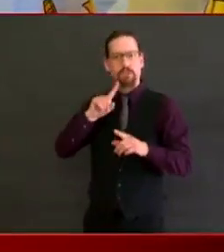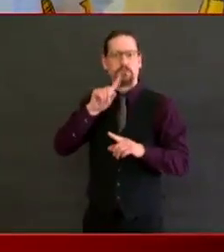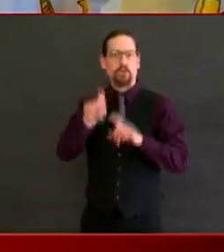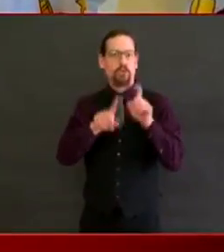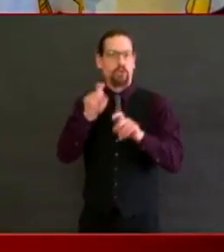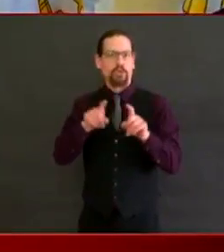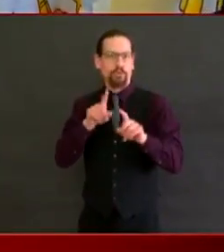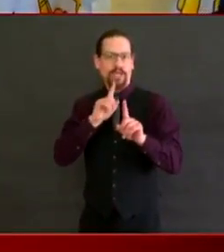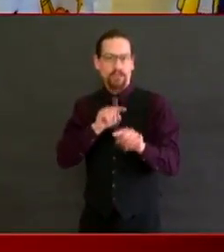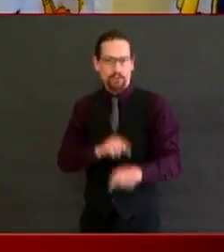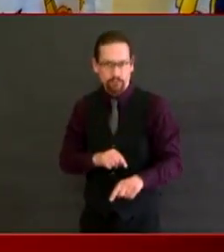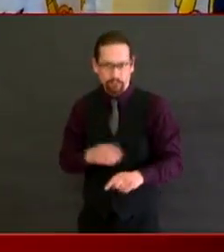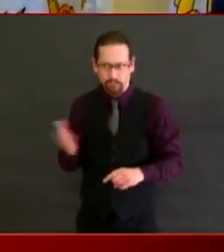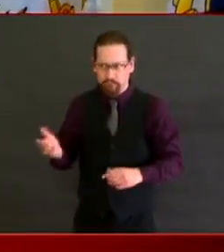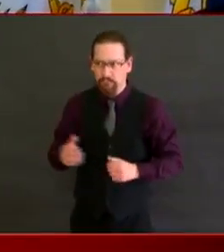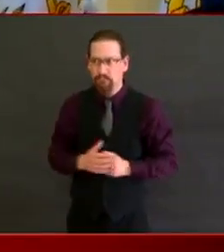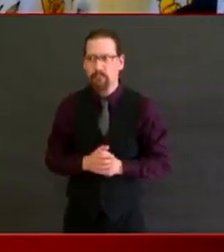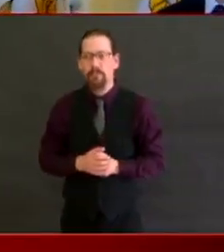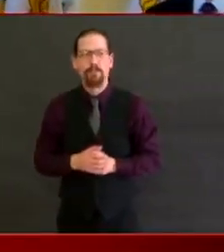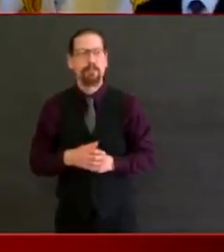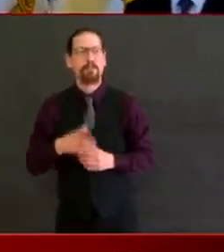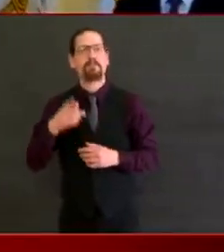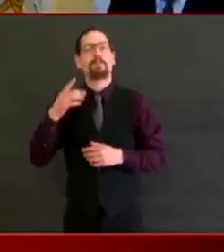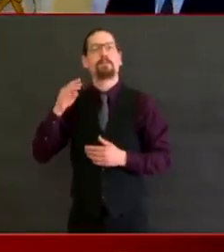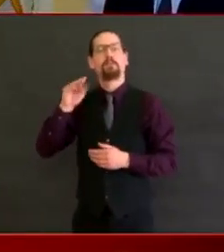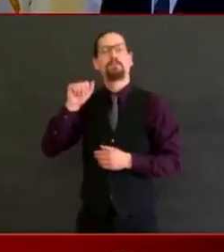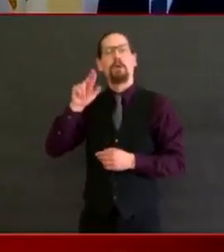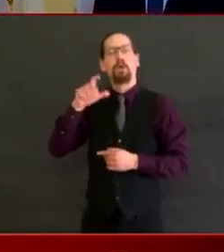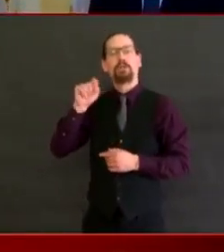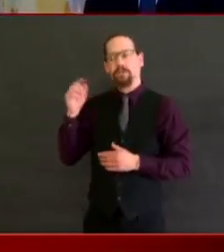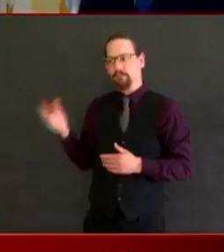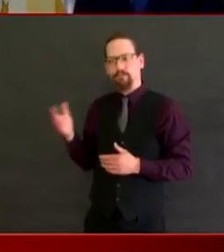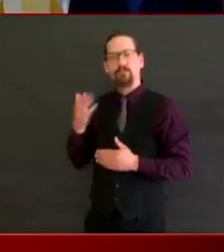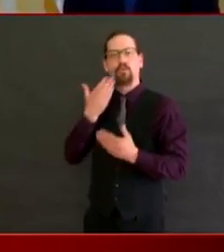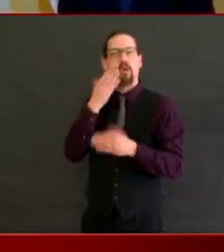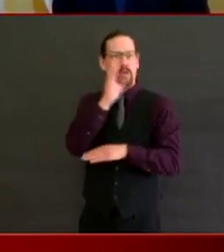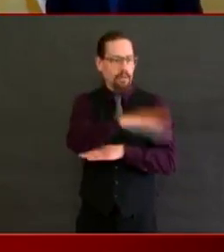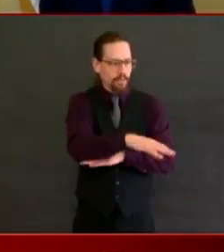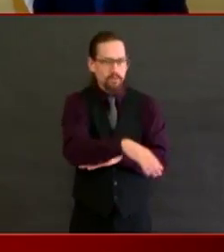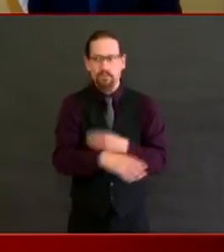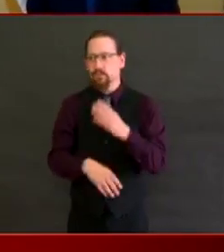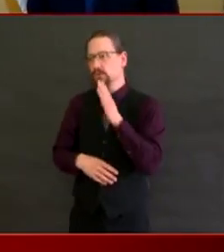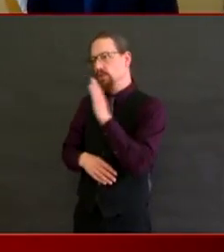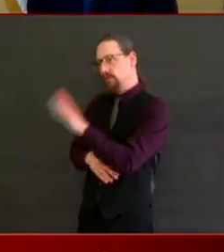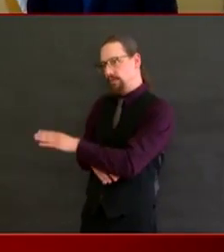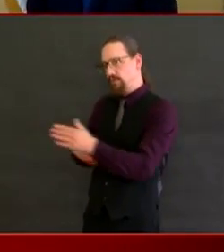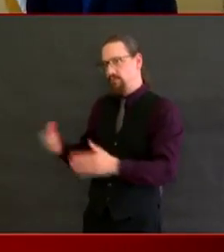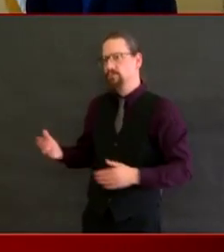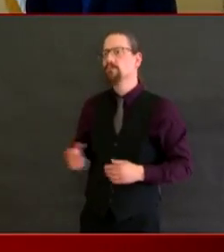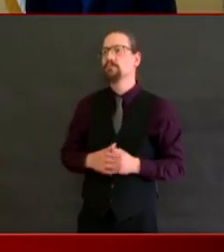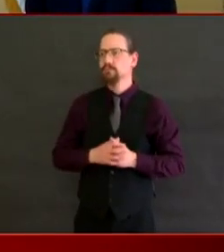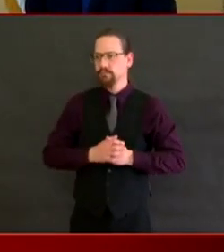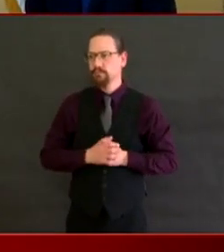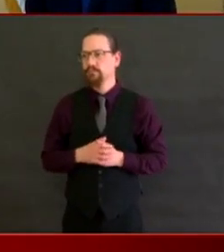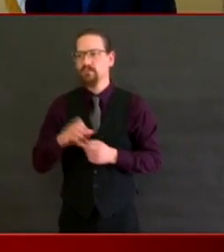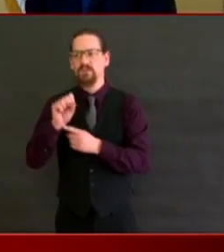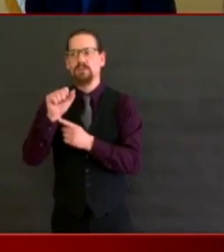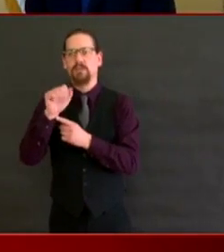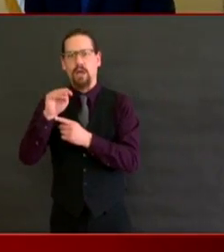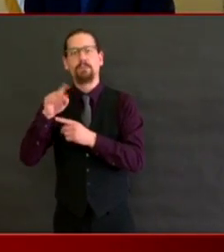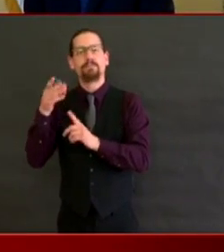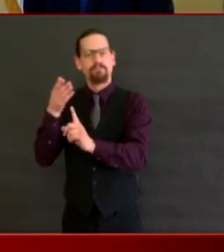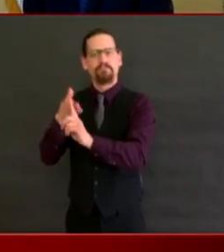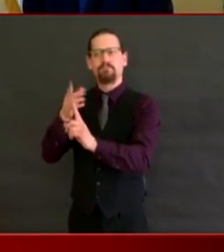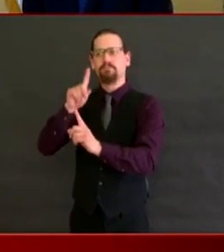Good afternoon. Good afternoon. And to everyone at home, we begin with a question from Tom Mooney. Colonel Callahan of the National Guard mentioned